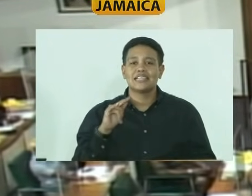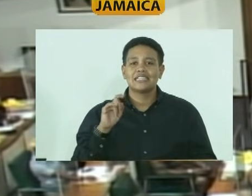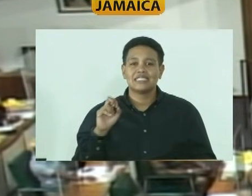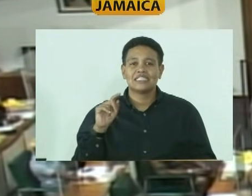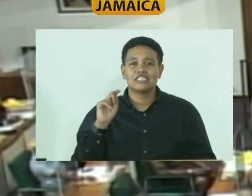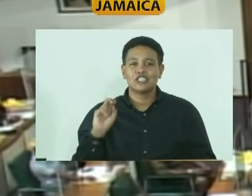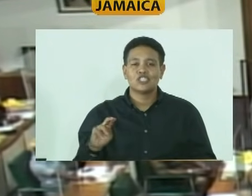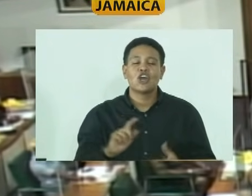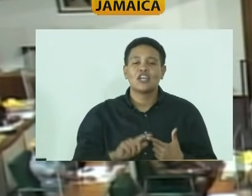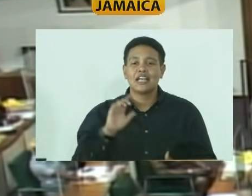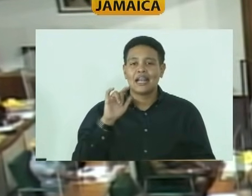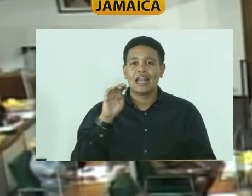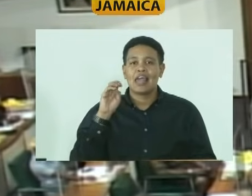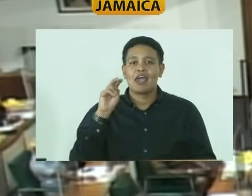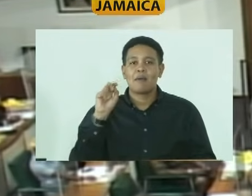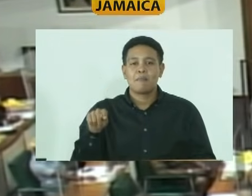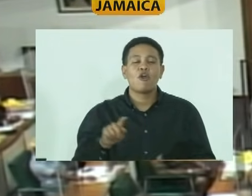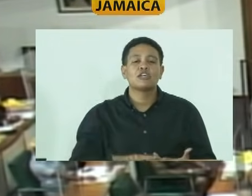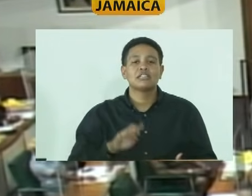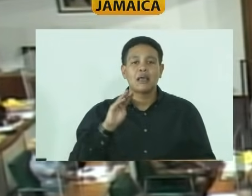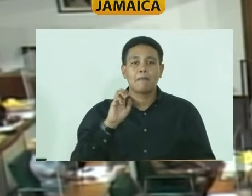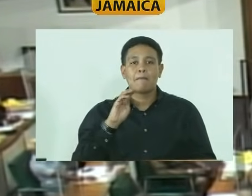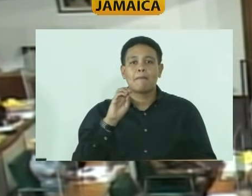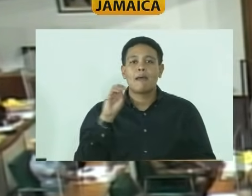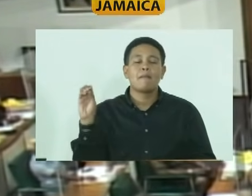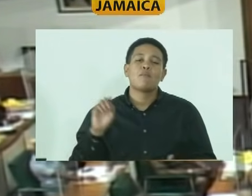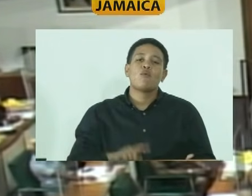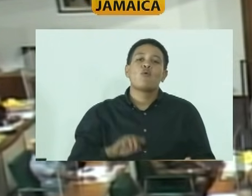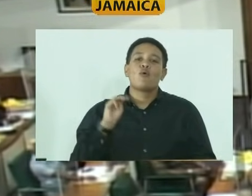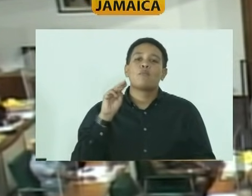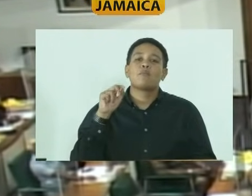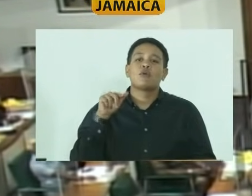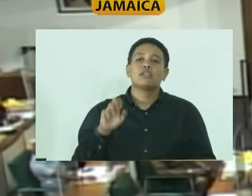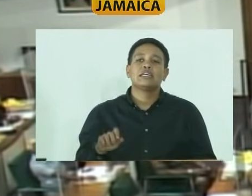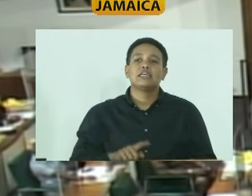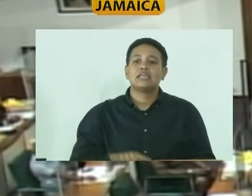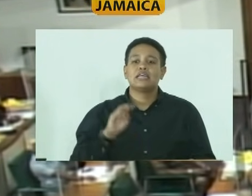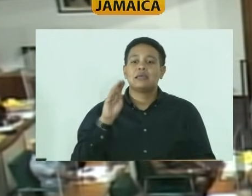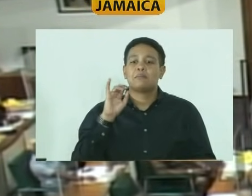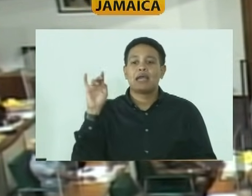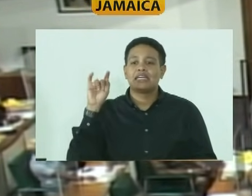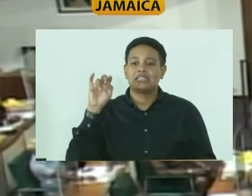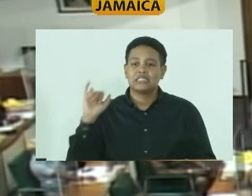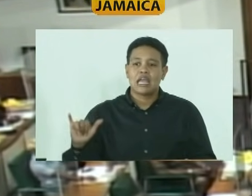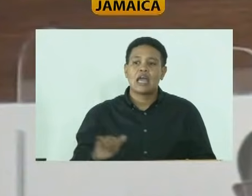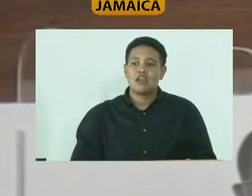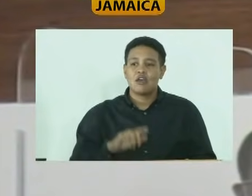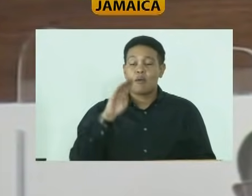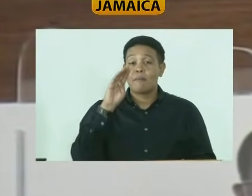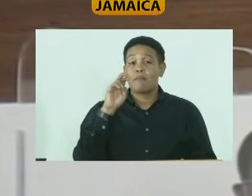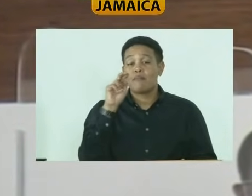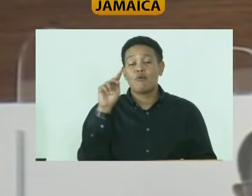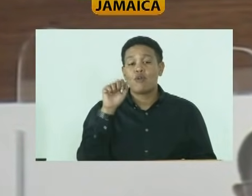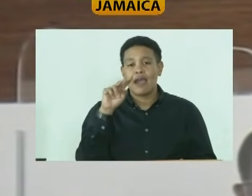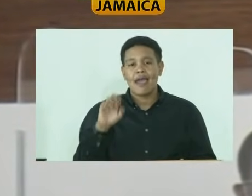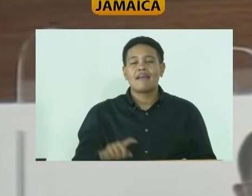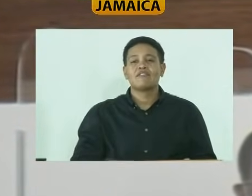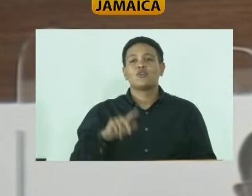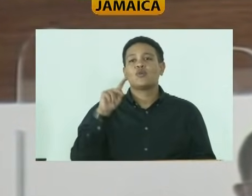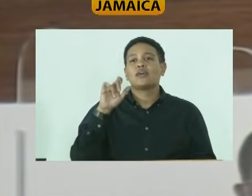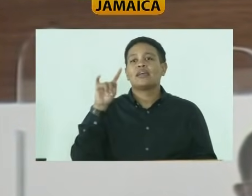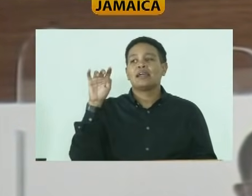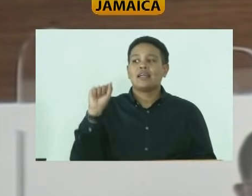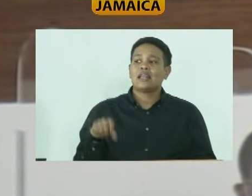Claremont, Bamboo, Monique, McIntyre, Brook Avenue, Kellett, Lower